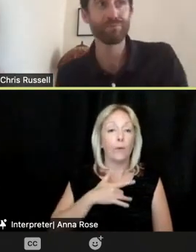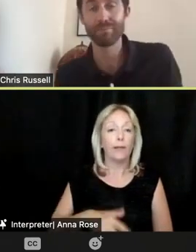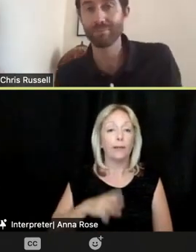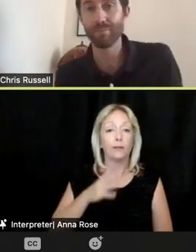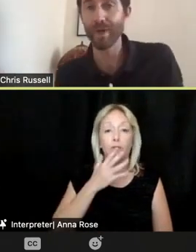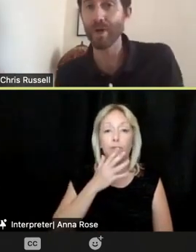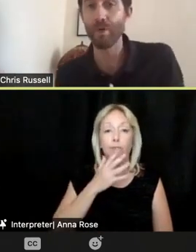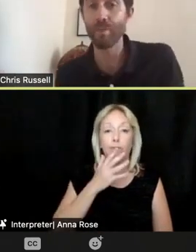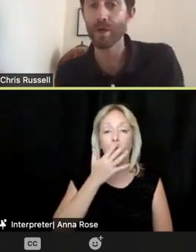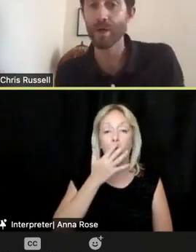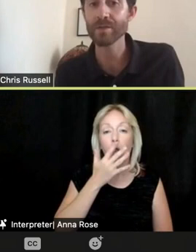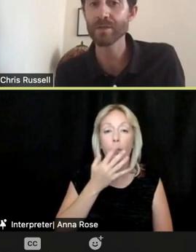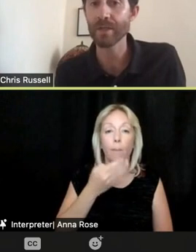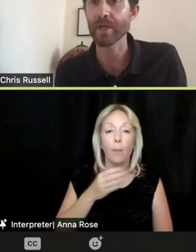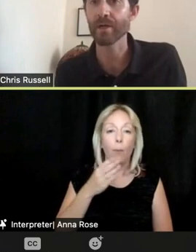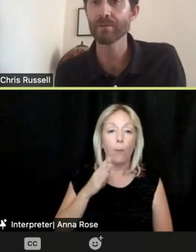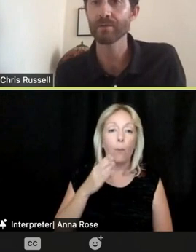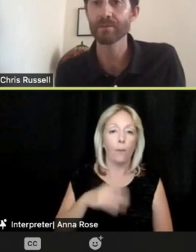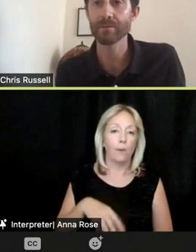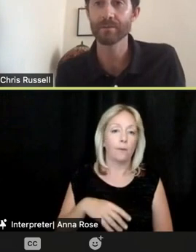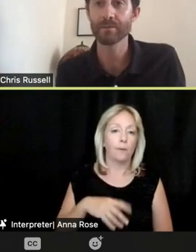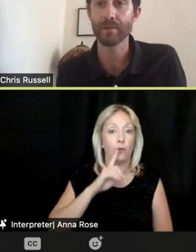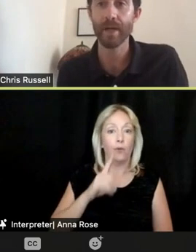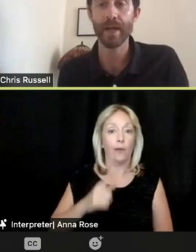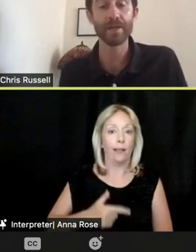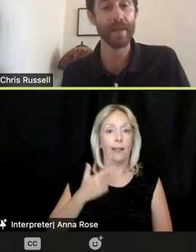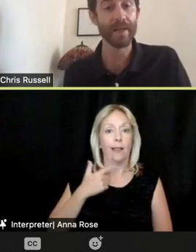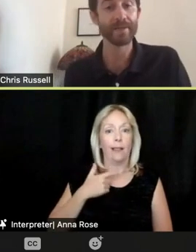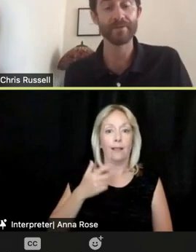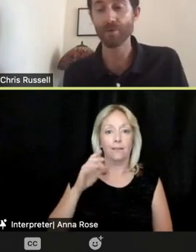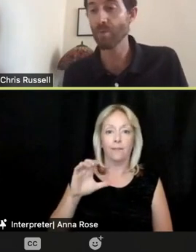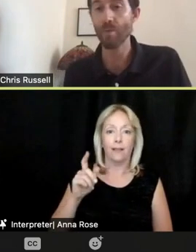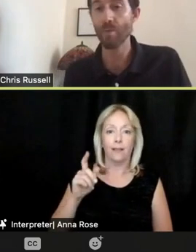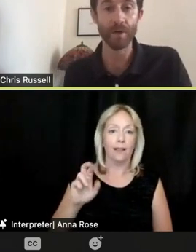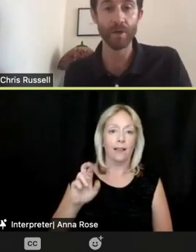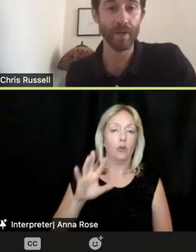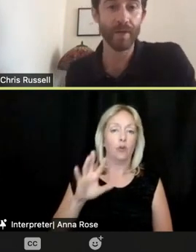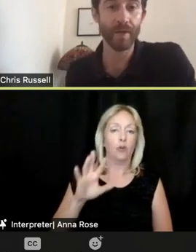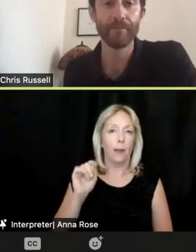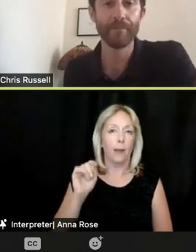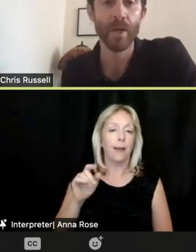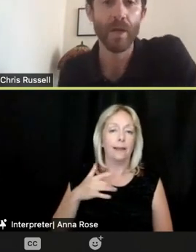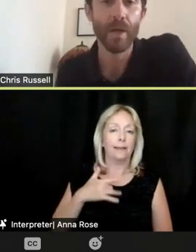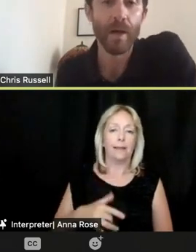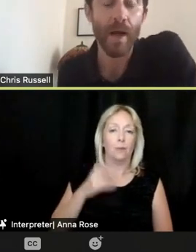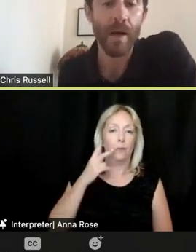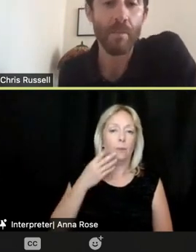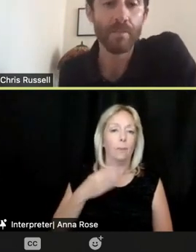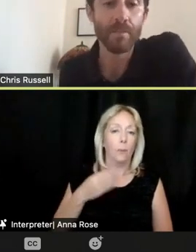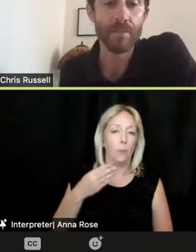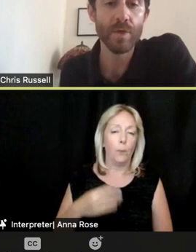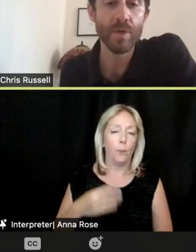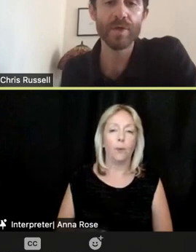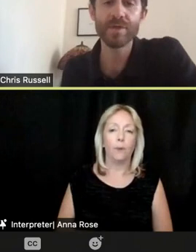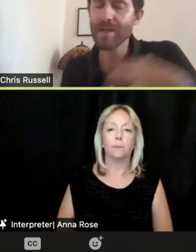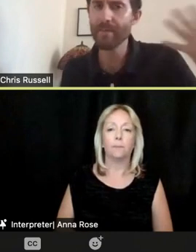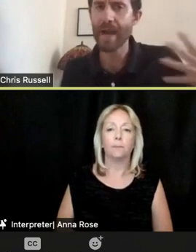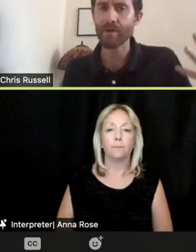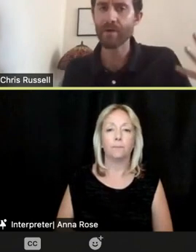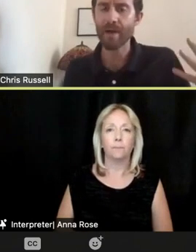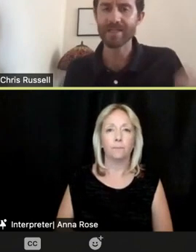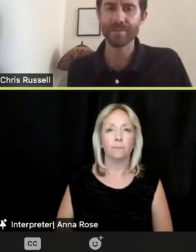even though we know water's clear, right? And it depends what water you're looking at. So